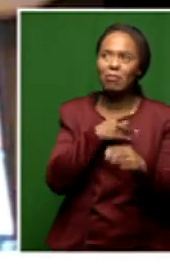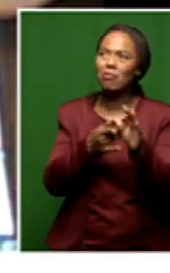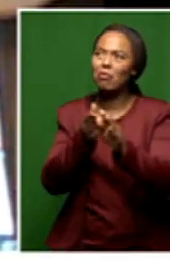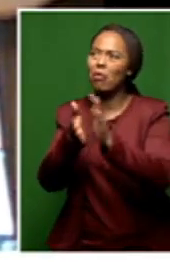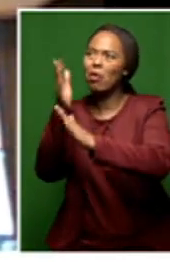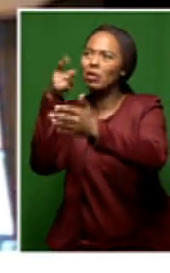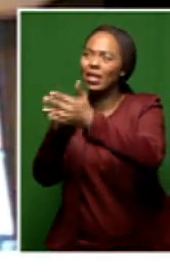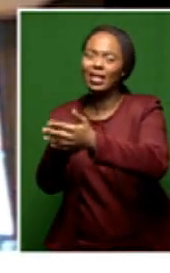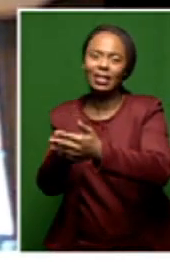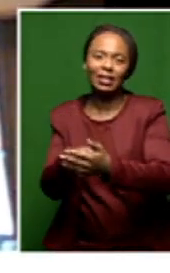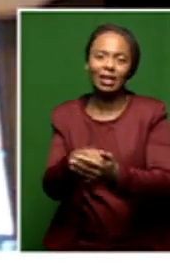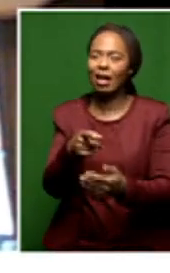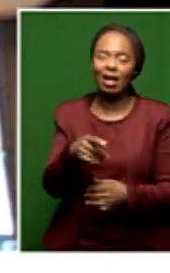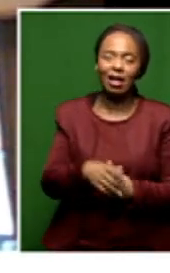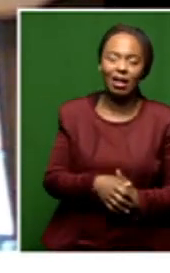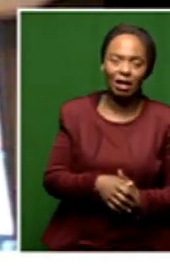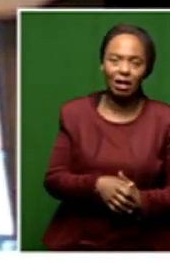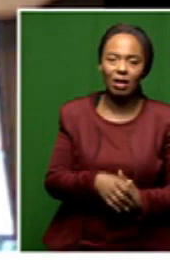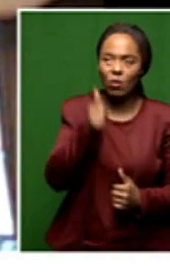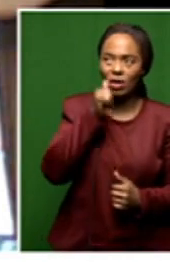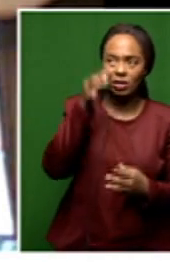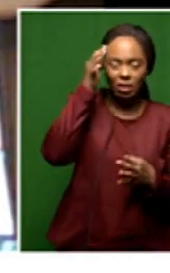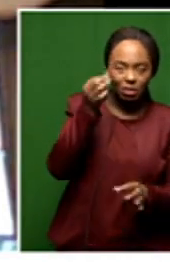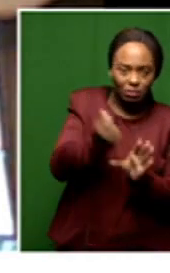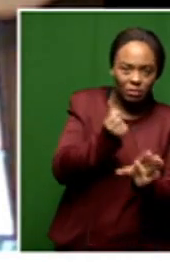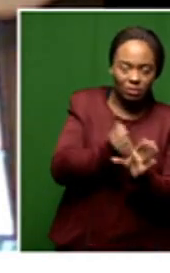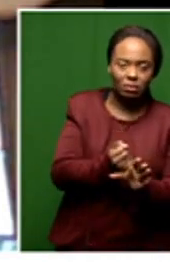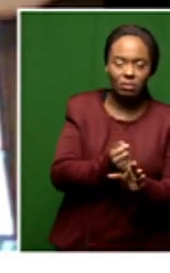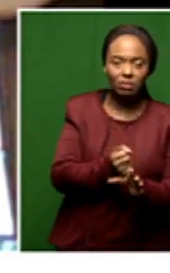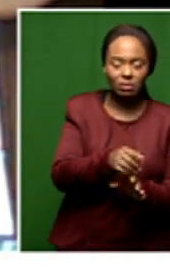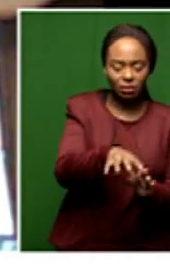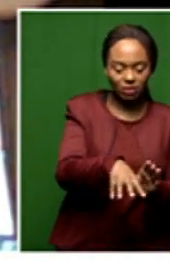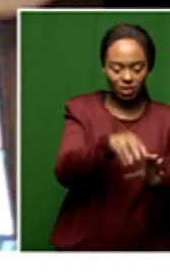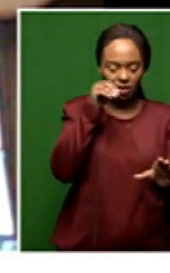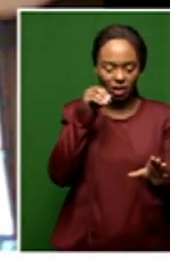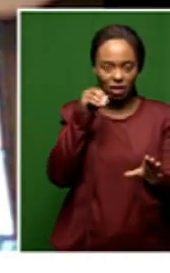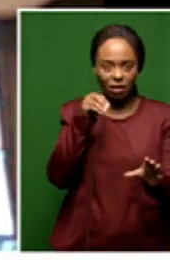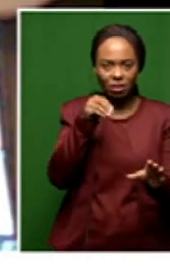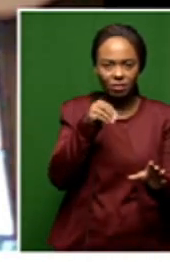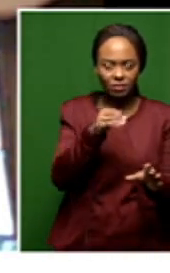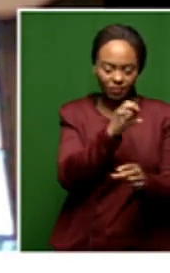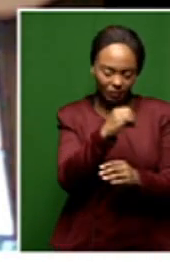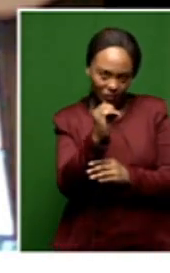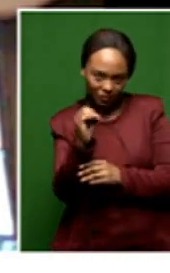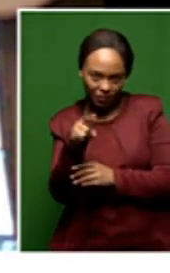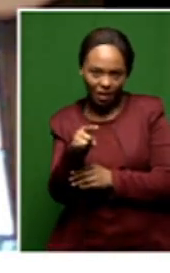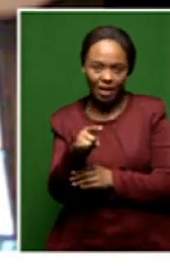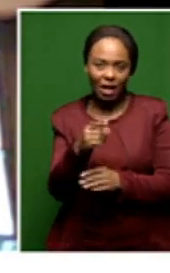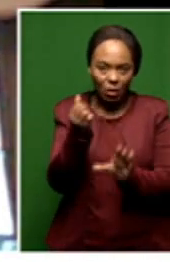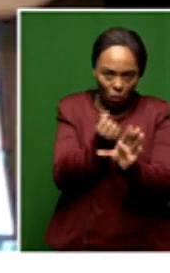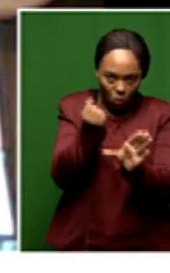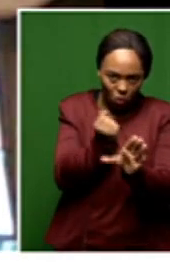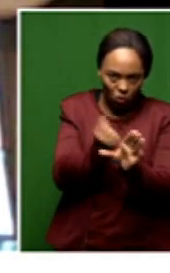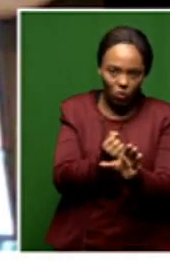shopping when you decide to cook something. You can just grab some chickpeas and cook them up and make a really healthy meal. Another one